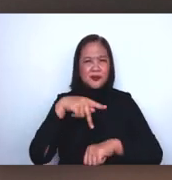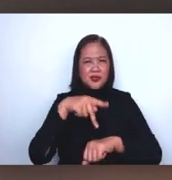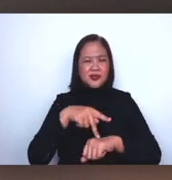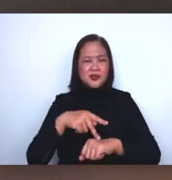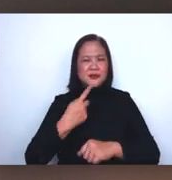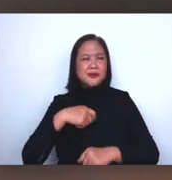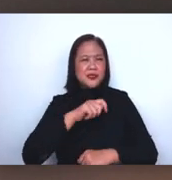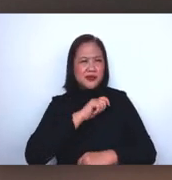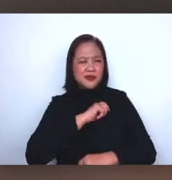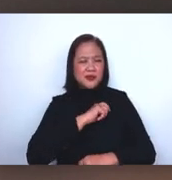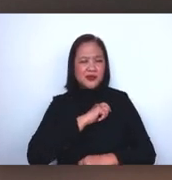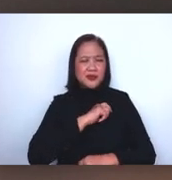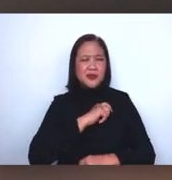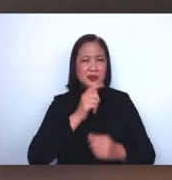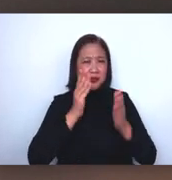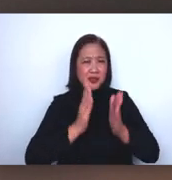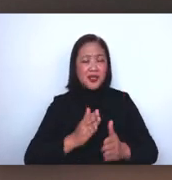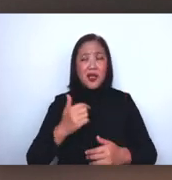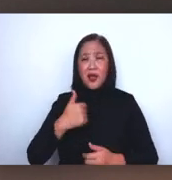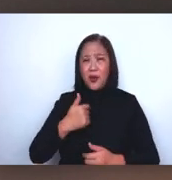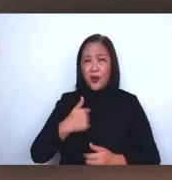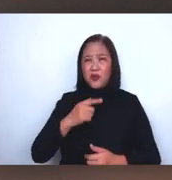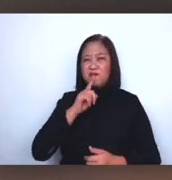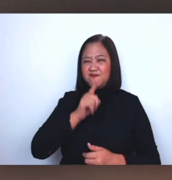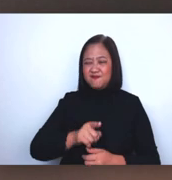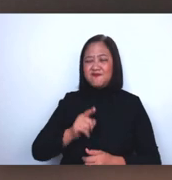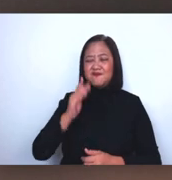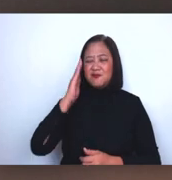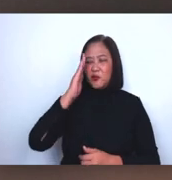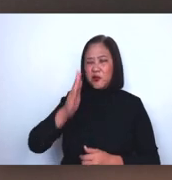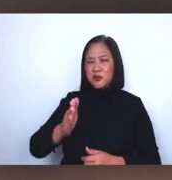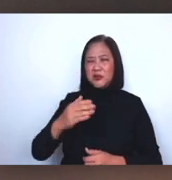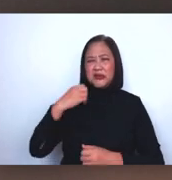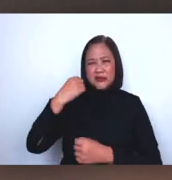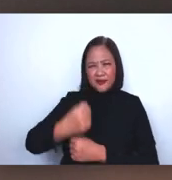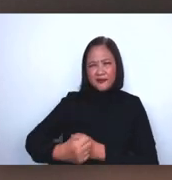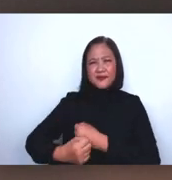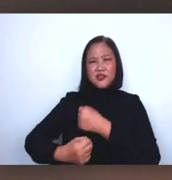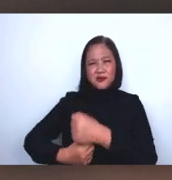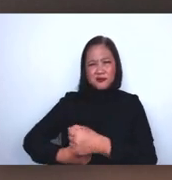that, I am destined perhaps to suffer.